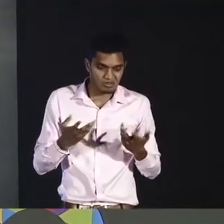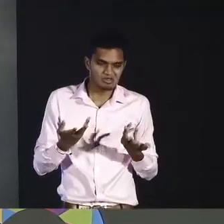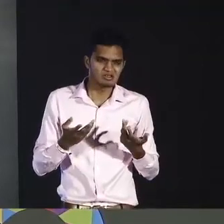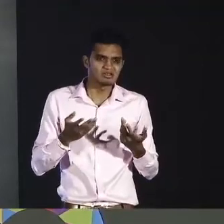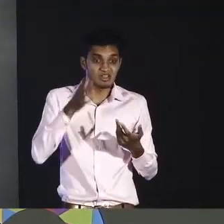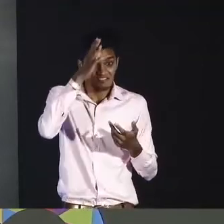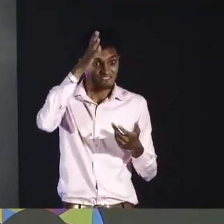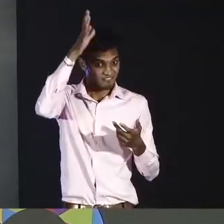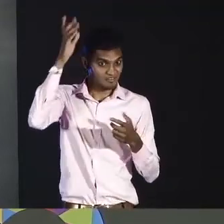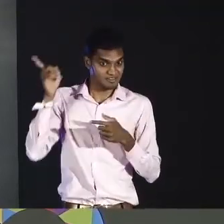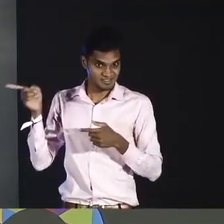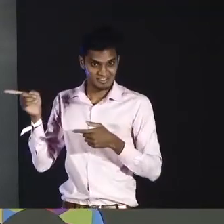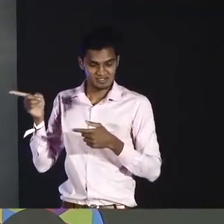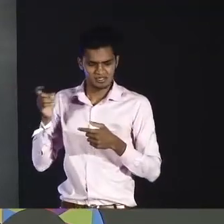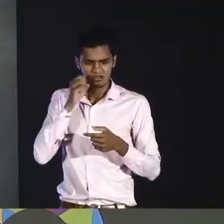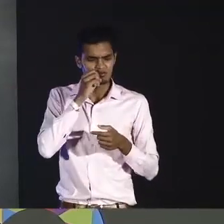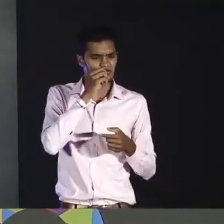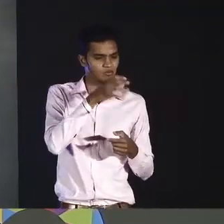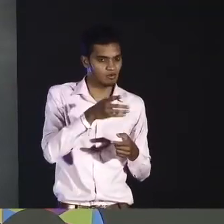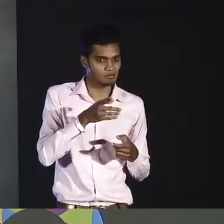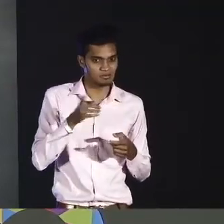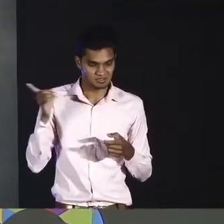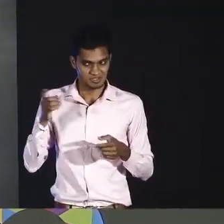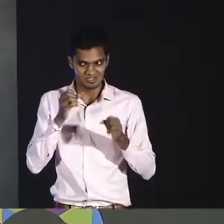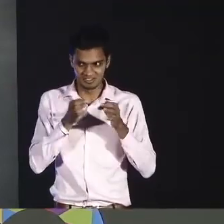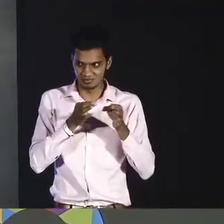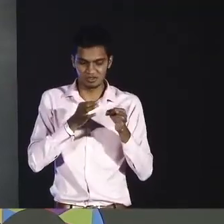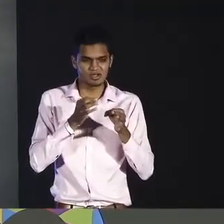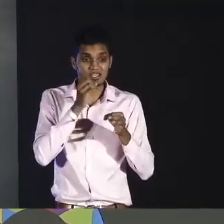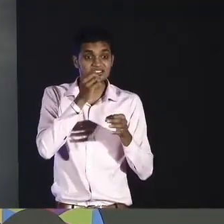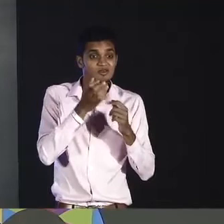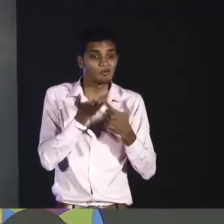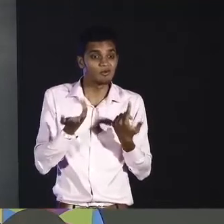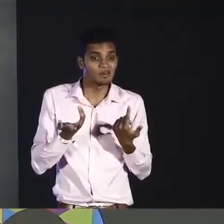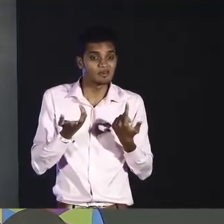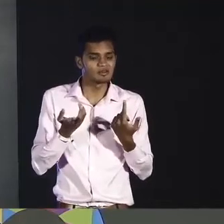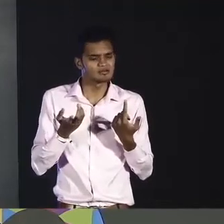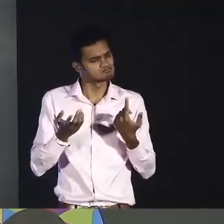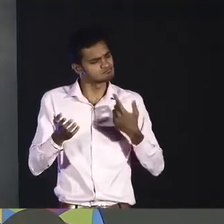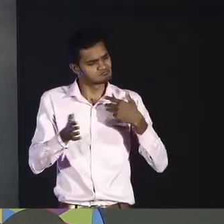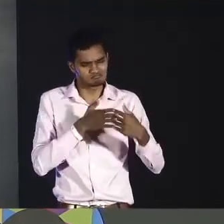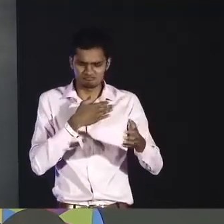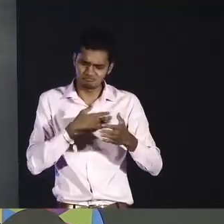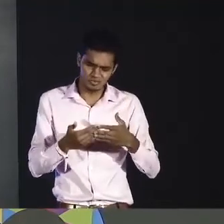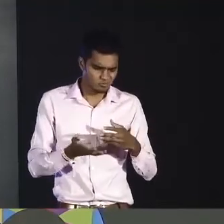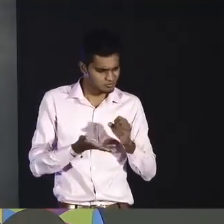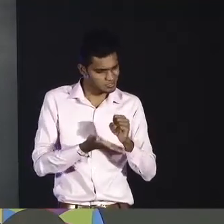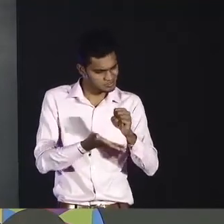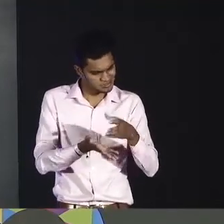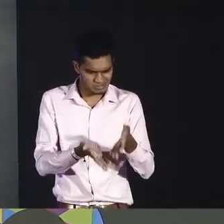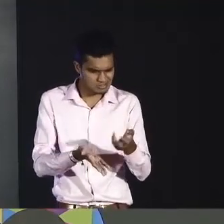them saying something which I want to tell you, he used to say, it doesn't matter if my grandson cannot